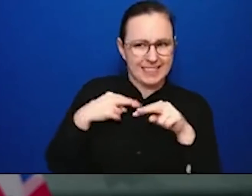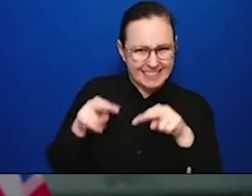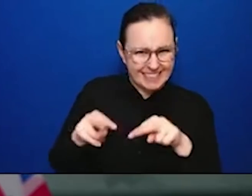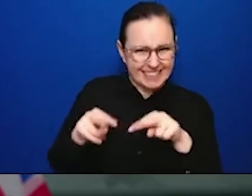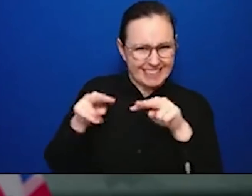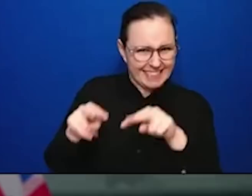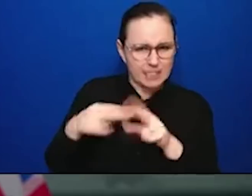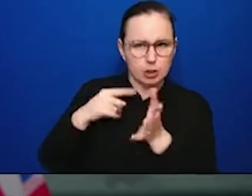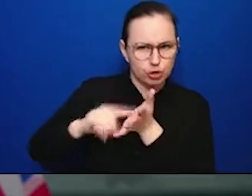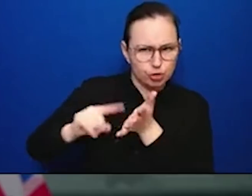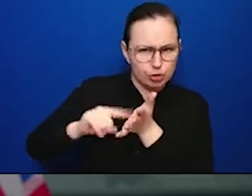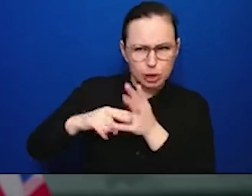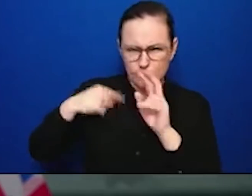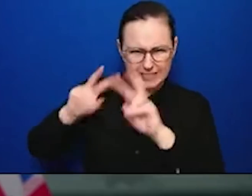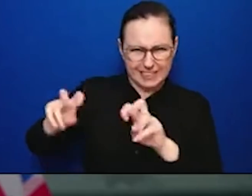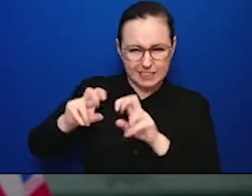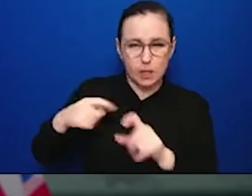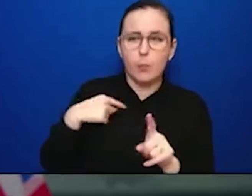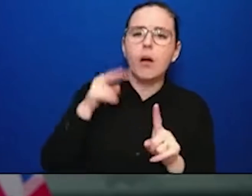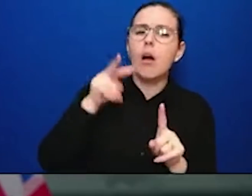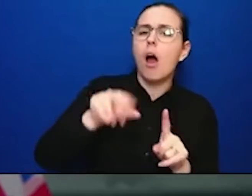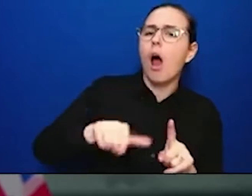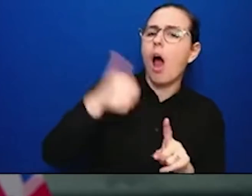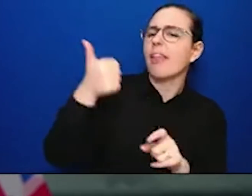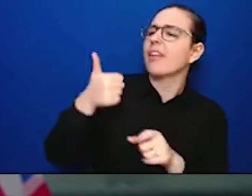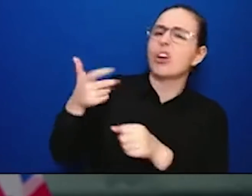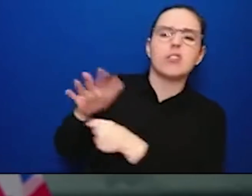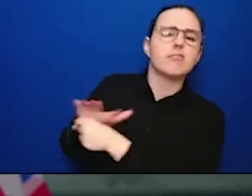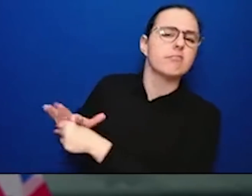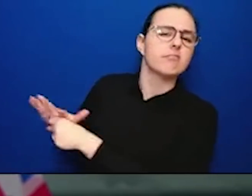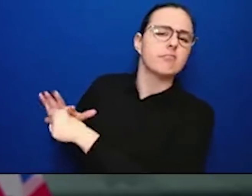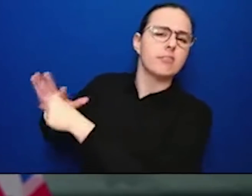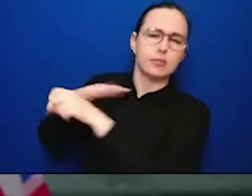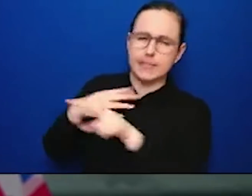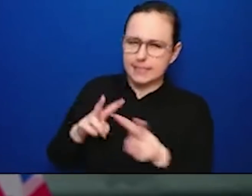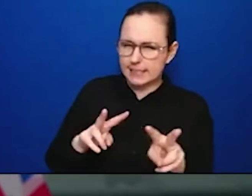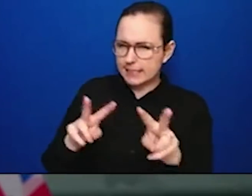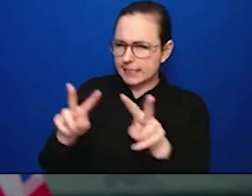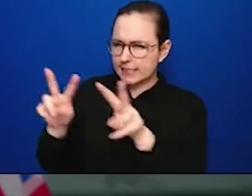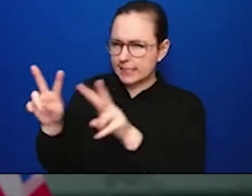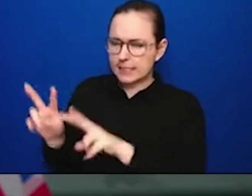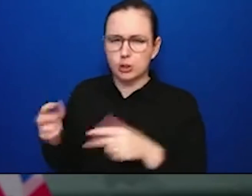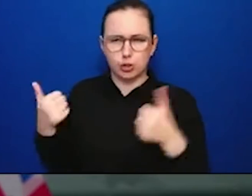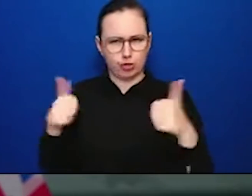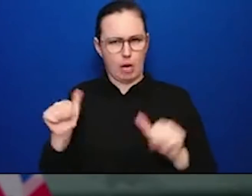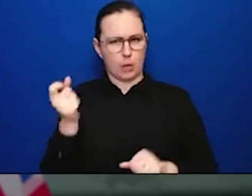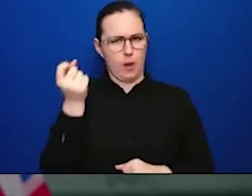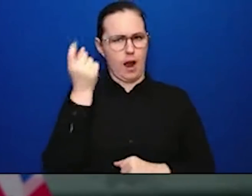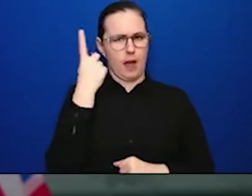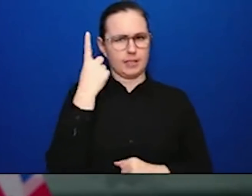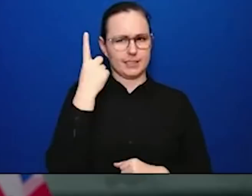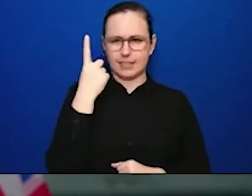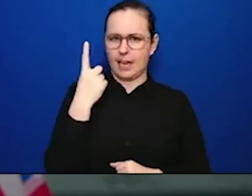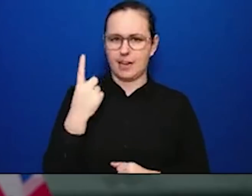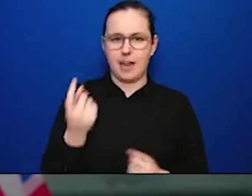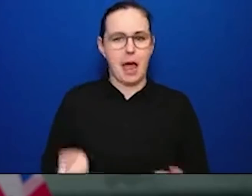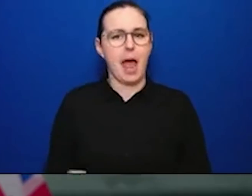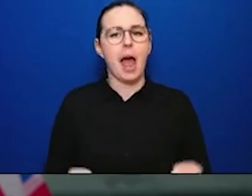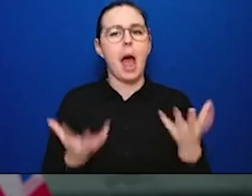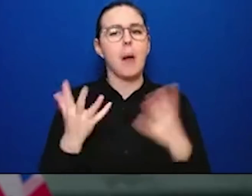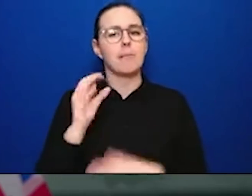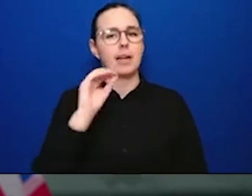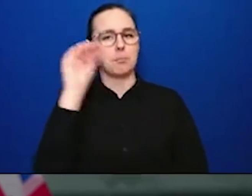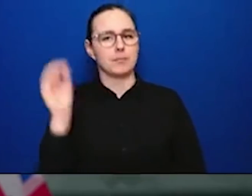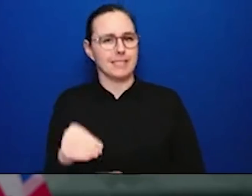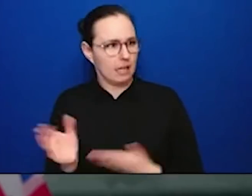in jurisdictions in other places as well, to understand how many people are admitted to hospital because of COVID,